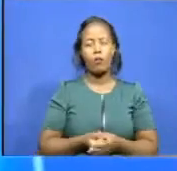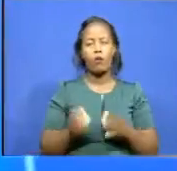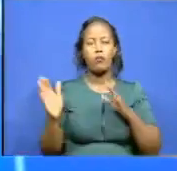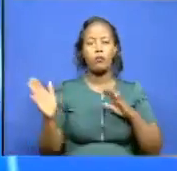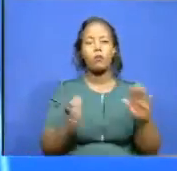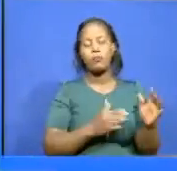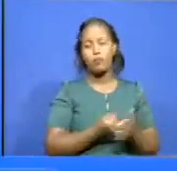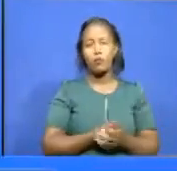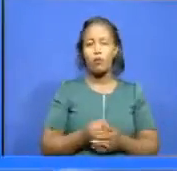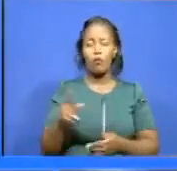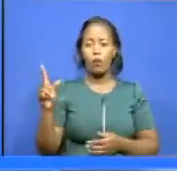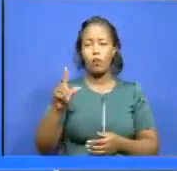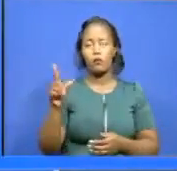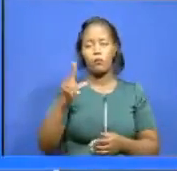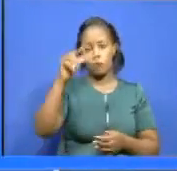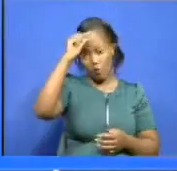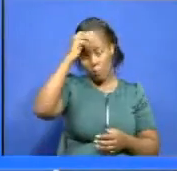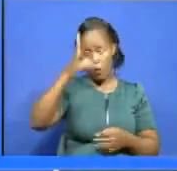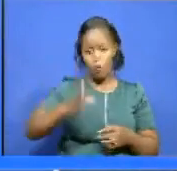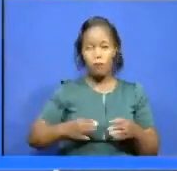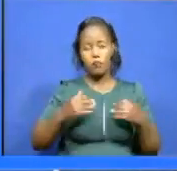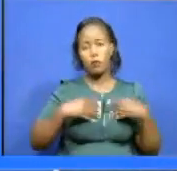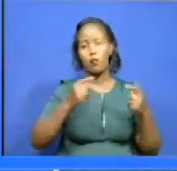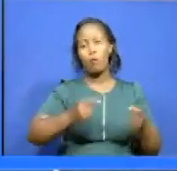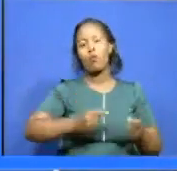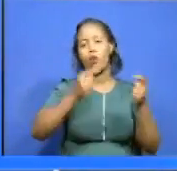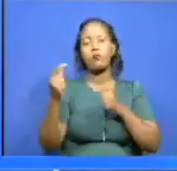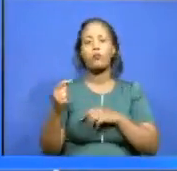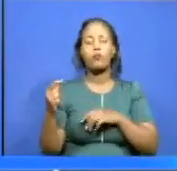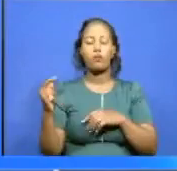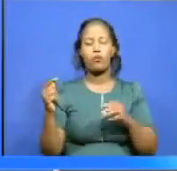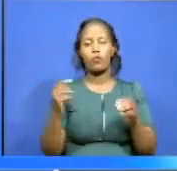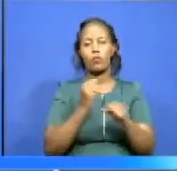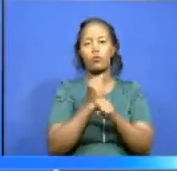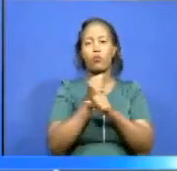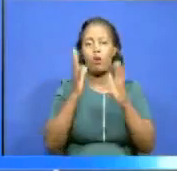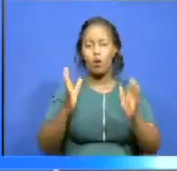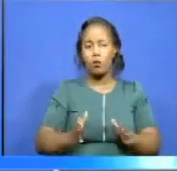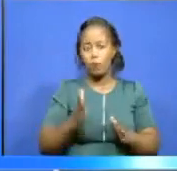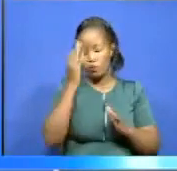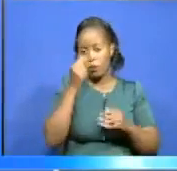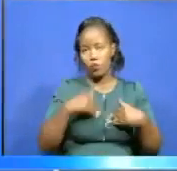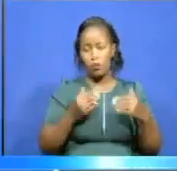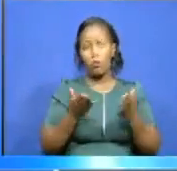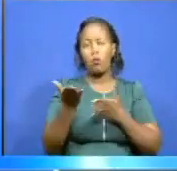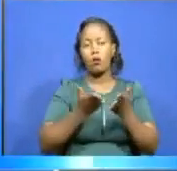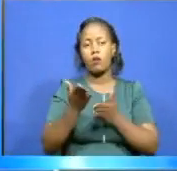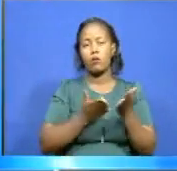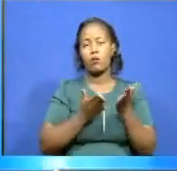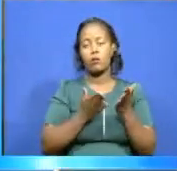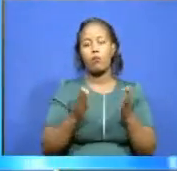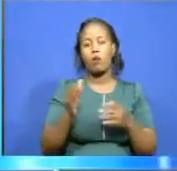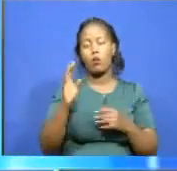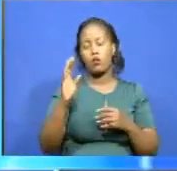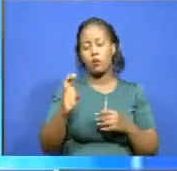Laikipia Governor Ndiritu Murithi has reshuffled his cabinet in a bid to enhance service delivery in the county. The county executive